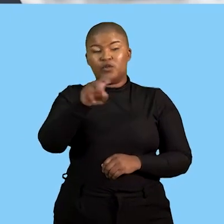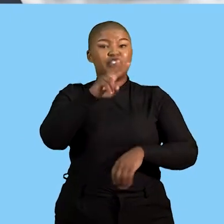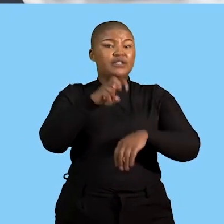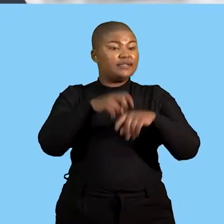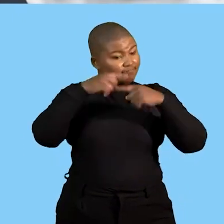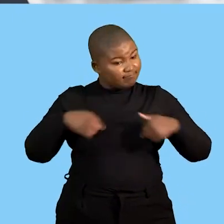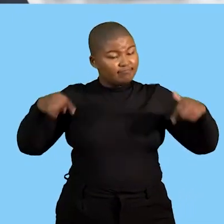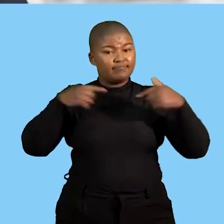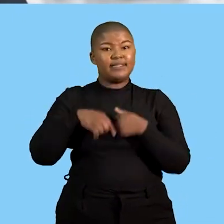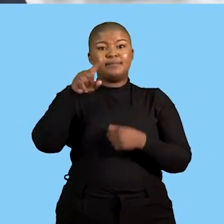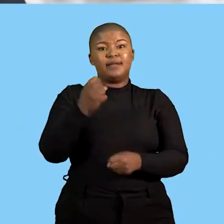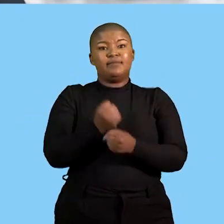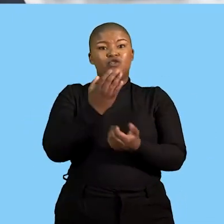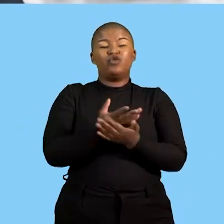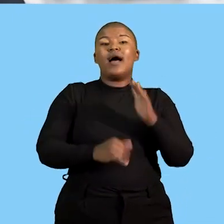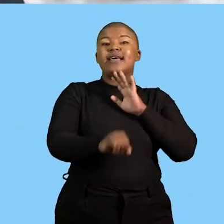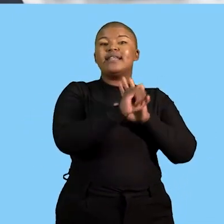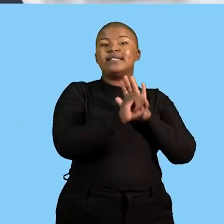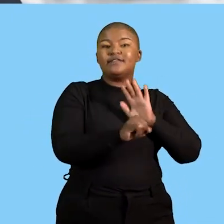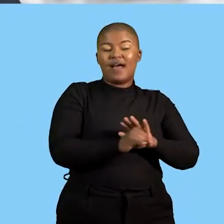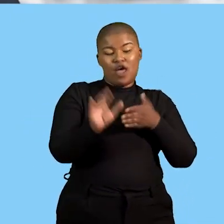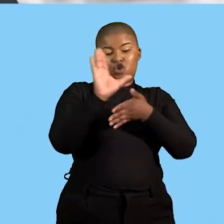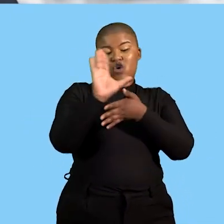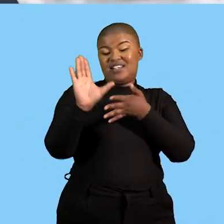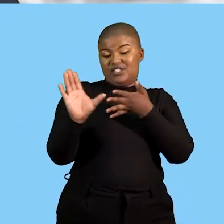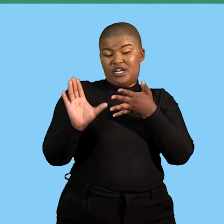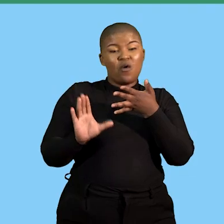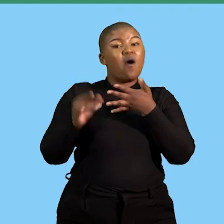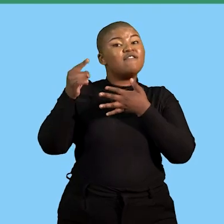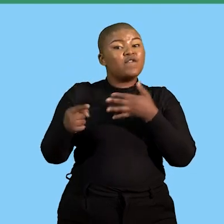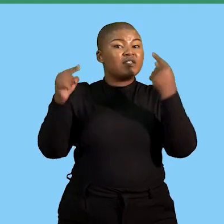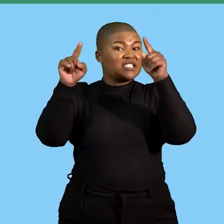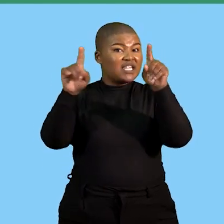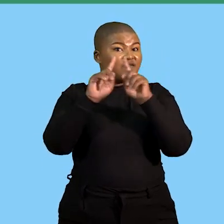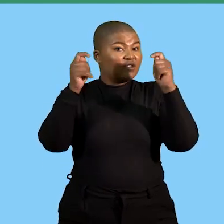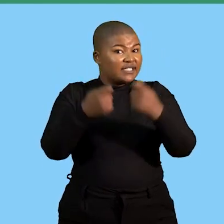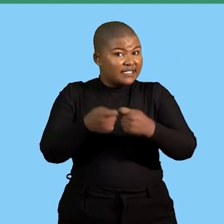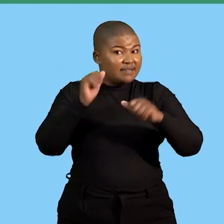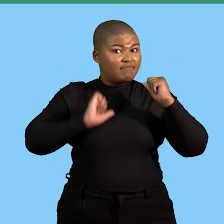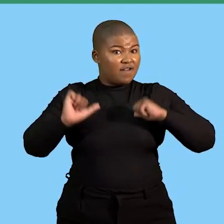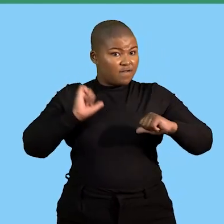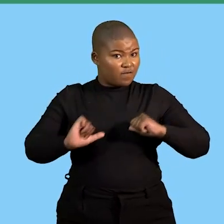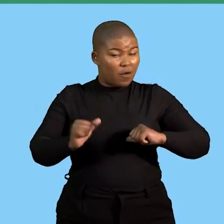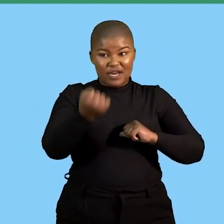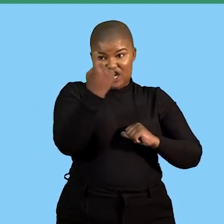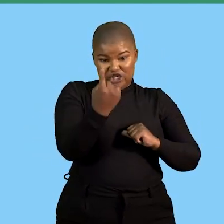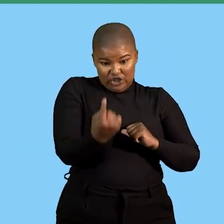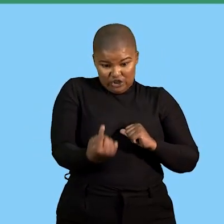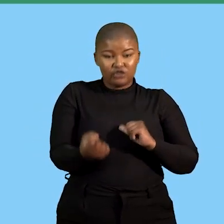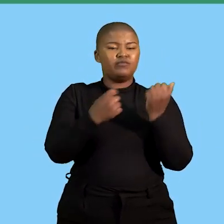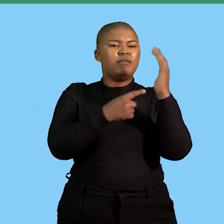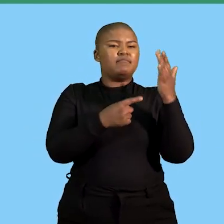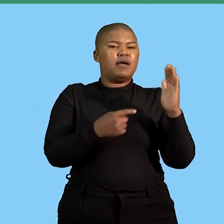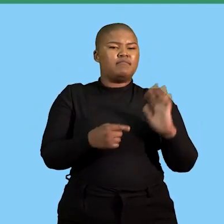us to now identify the criteria for a successful team performance in each statement below.